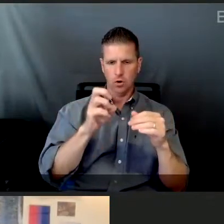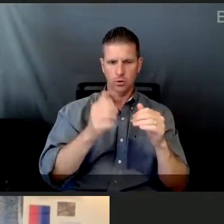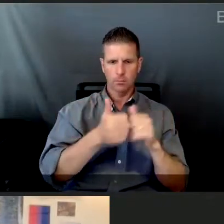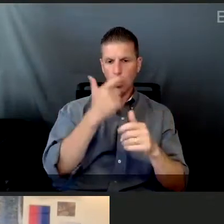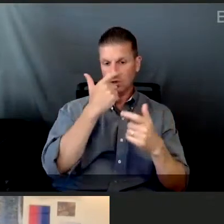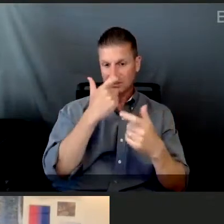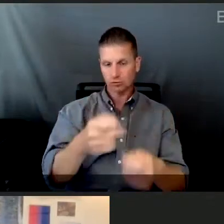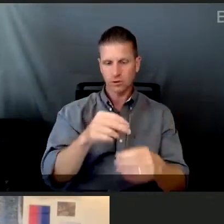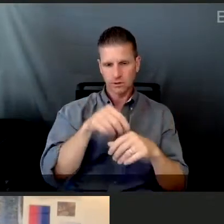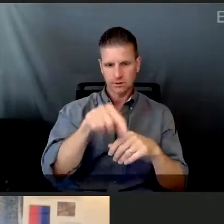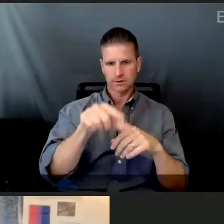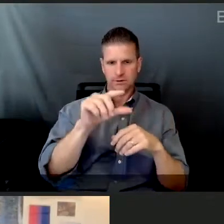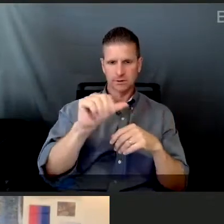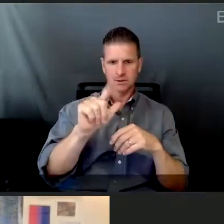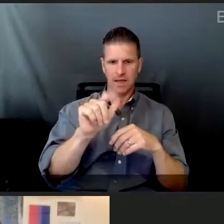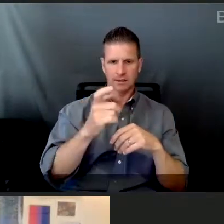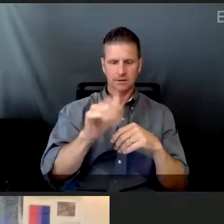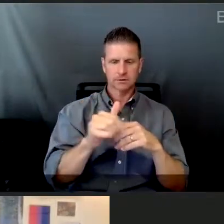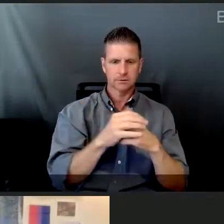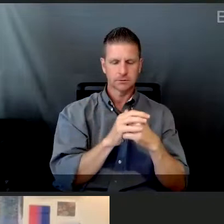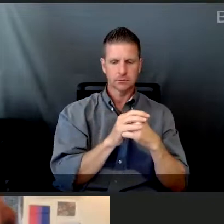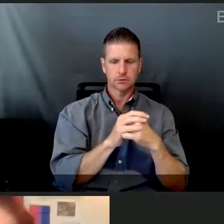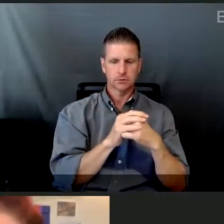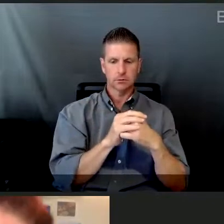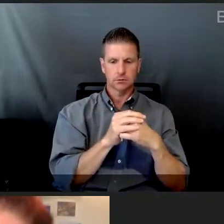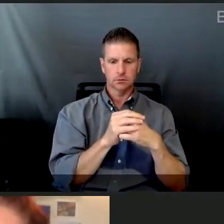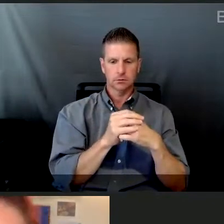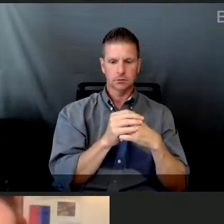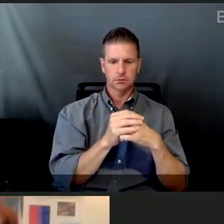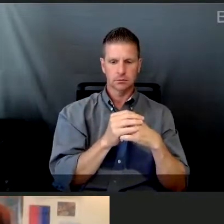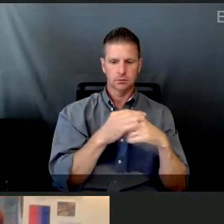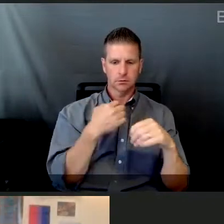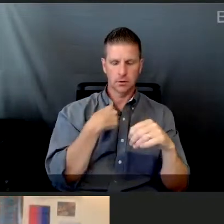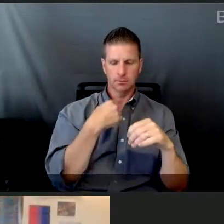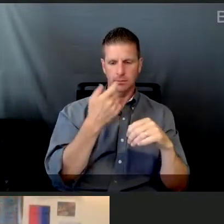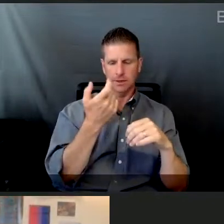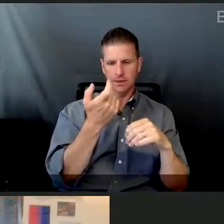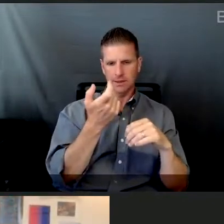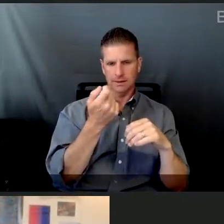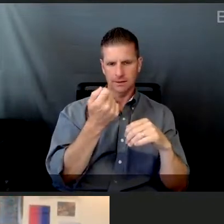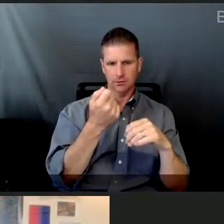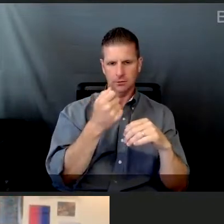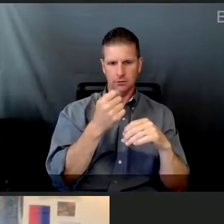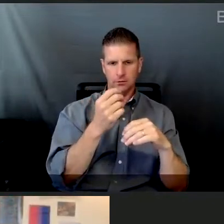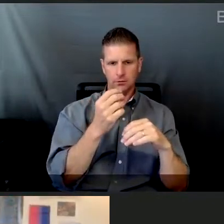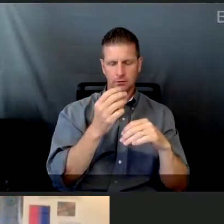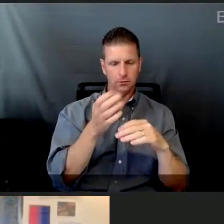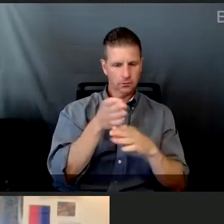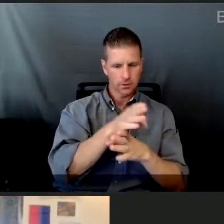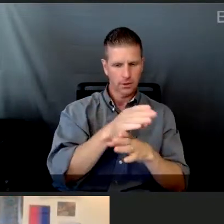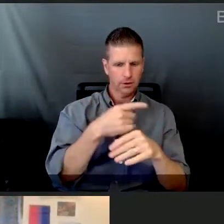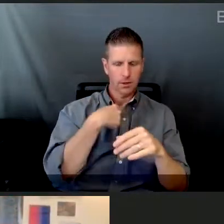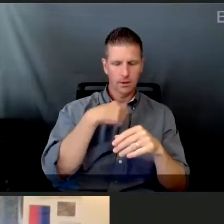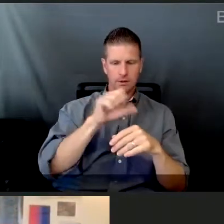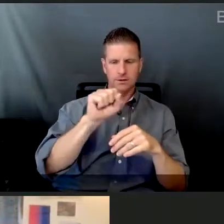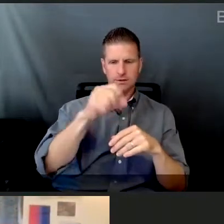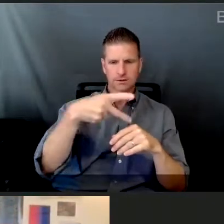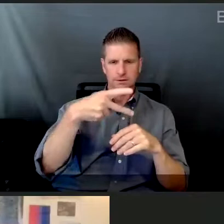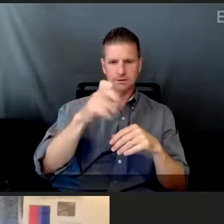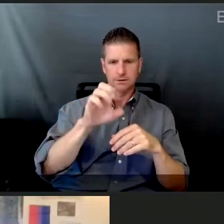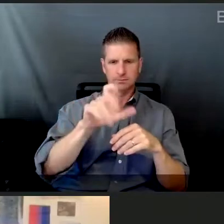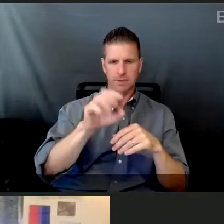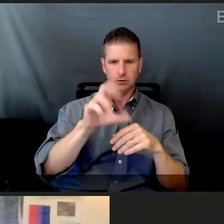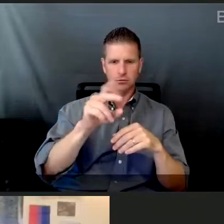in these galaxies? Yeah, so I'm a little biased. I'm a spectroscopist, and so I care about the